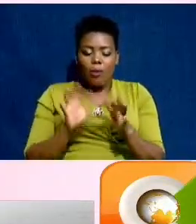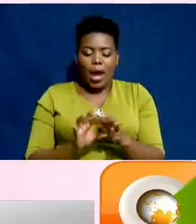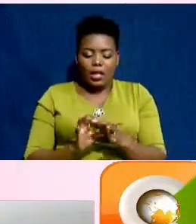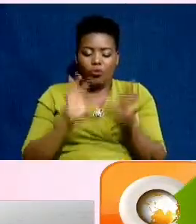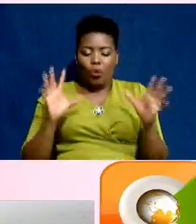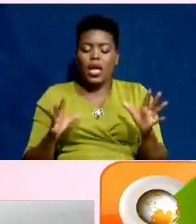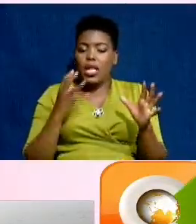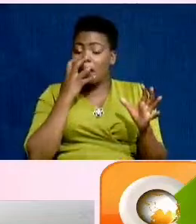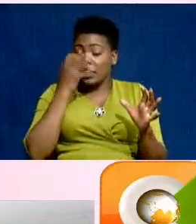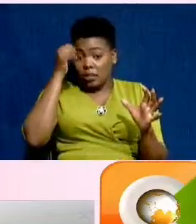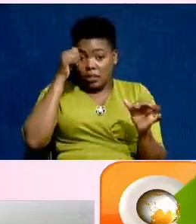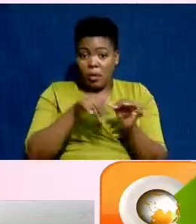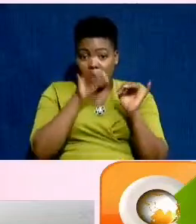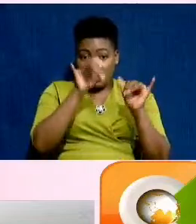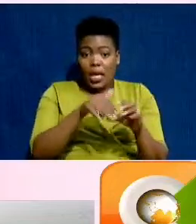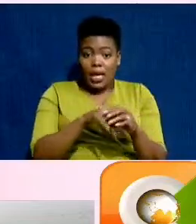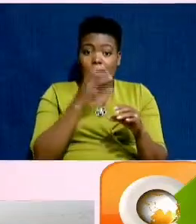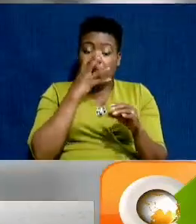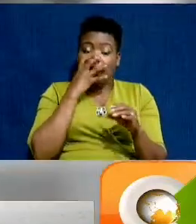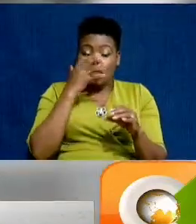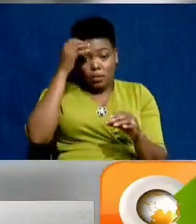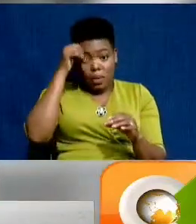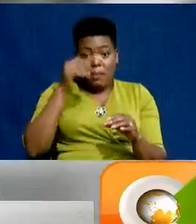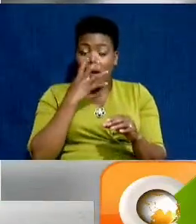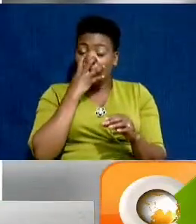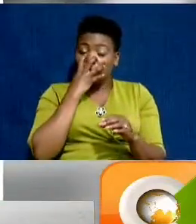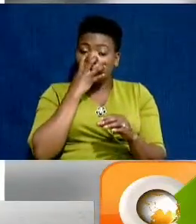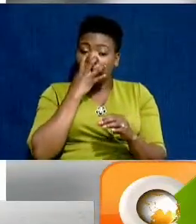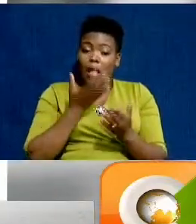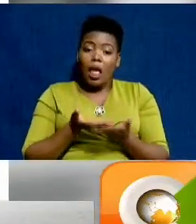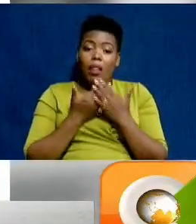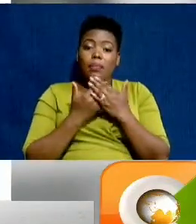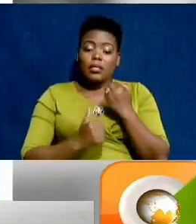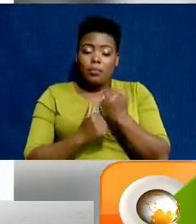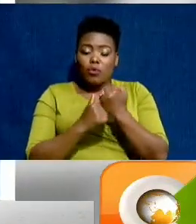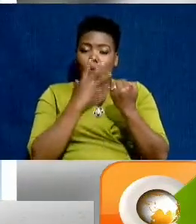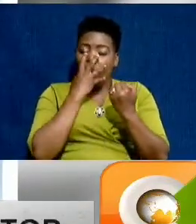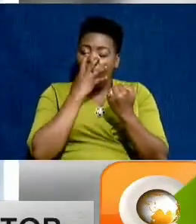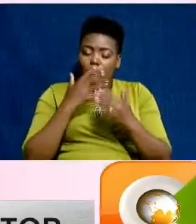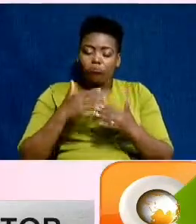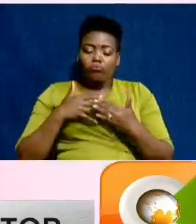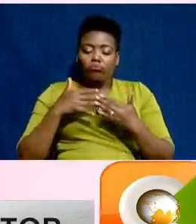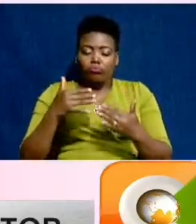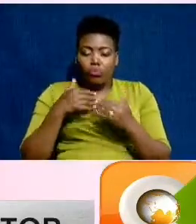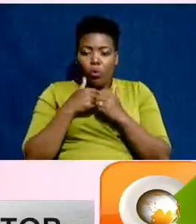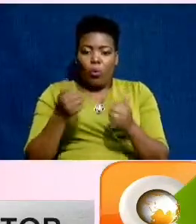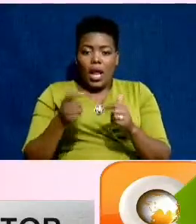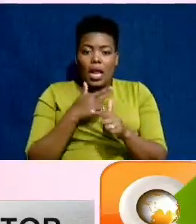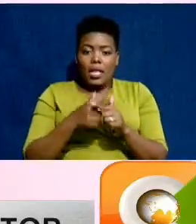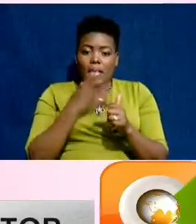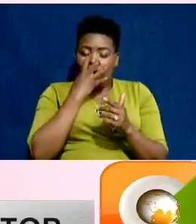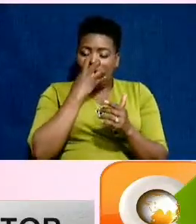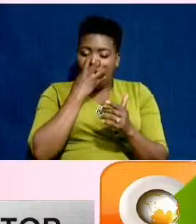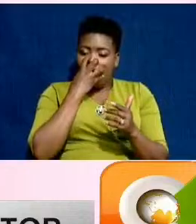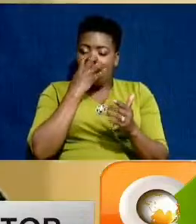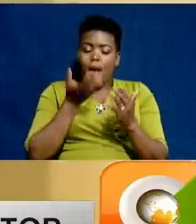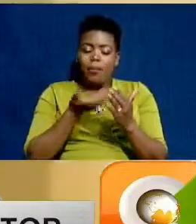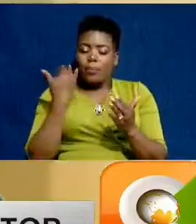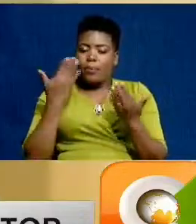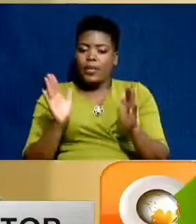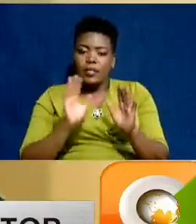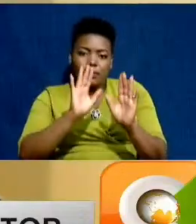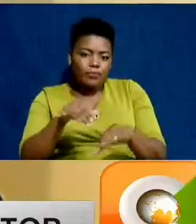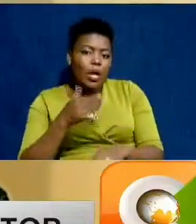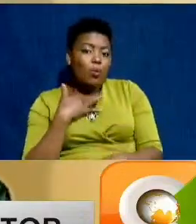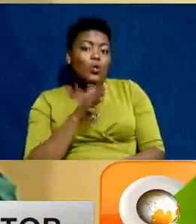machine. Remember, you're on the machine. So the machine is pumping oxygen and breathing for you. Then I see whether you're able to breathe. Yeah. I'd like you